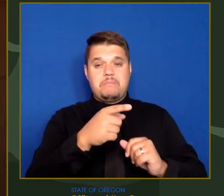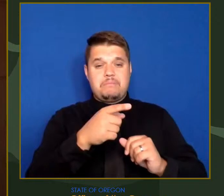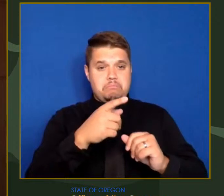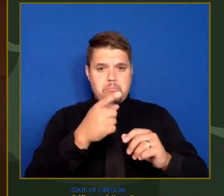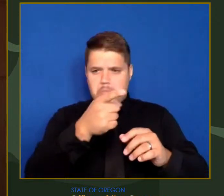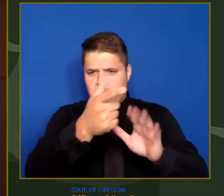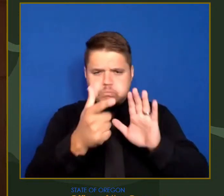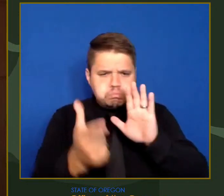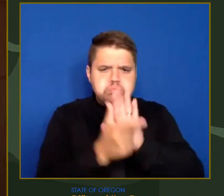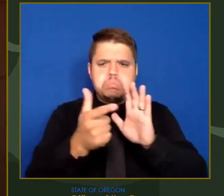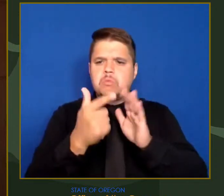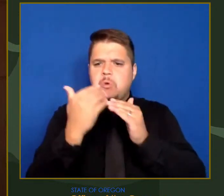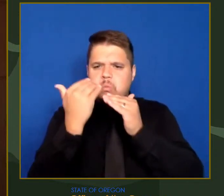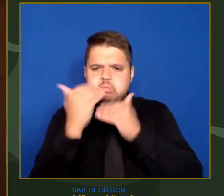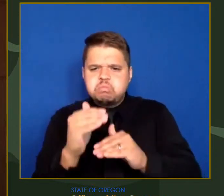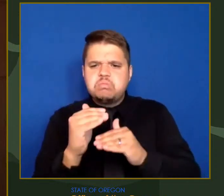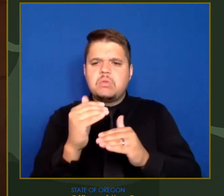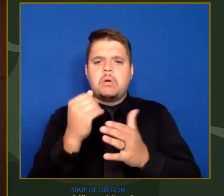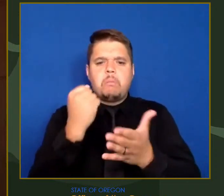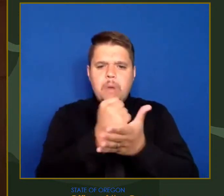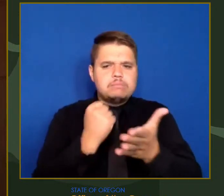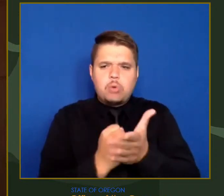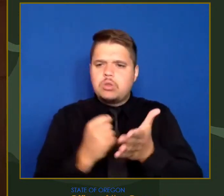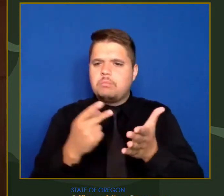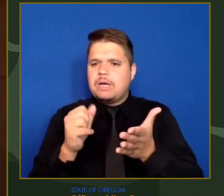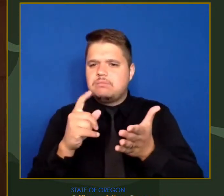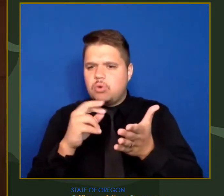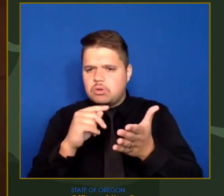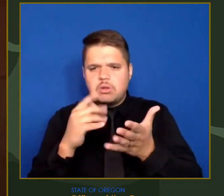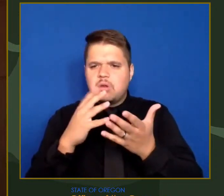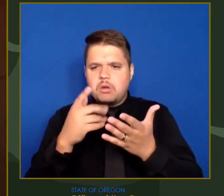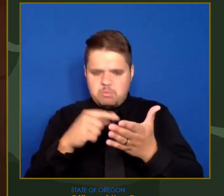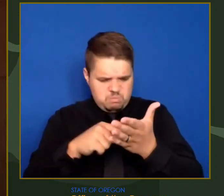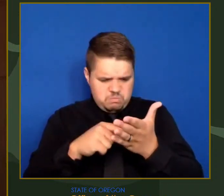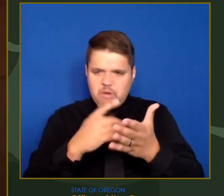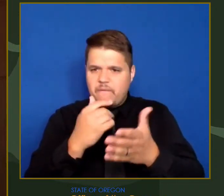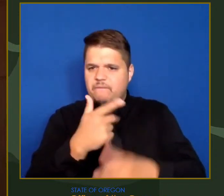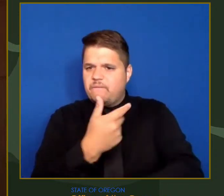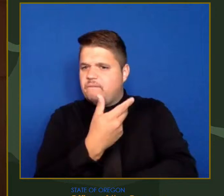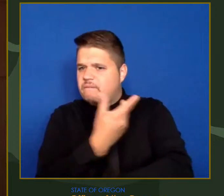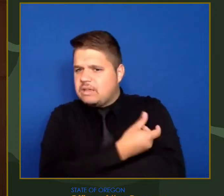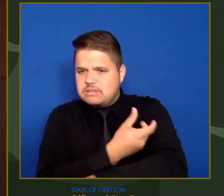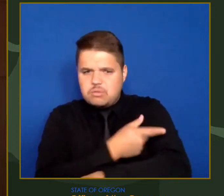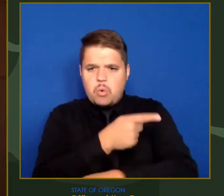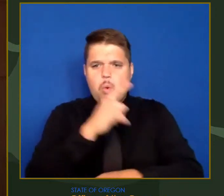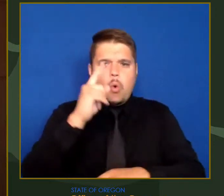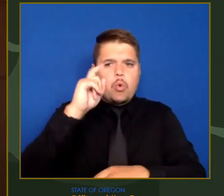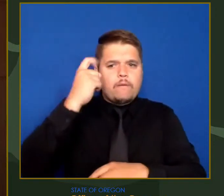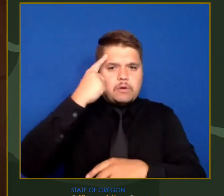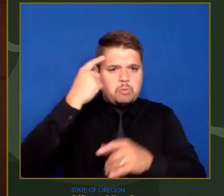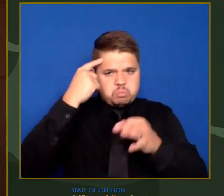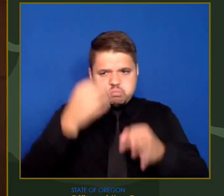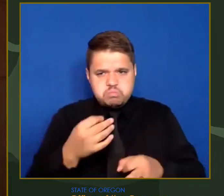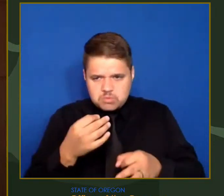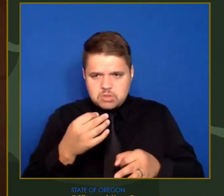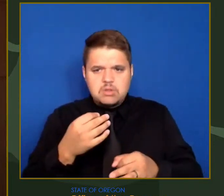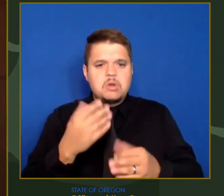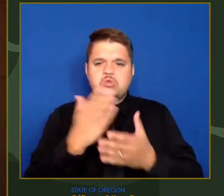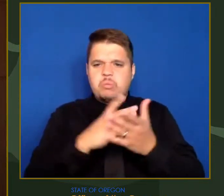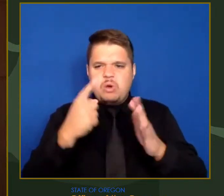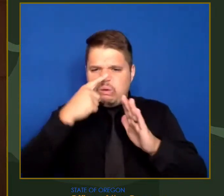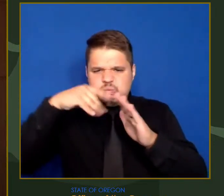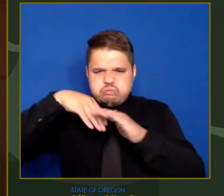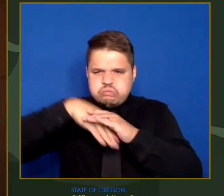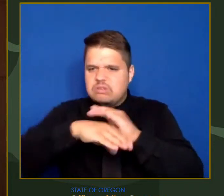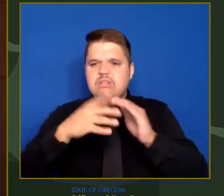basically saying, she's quoted as saying, the governor's vaccine passport scheme is an extreme invasion of Oregonians' privacy. What's your response